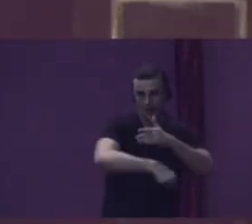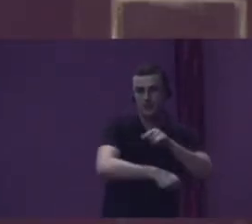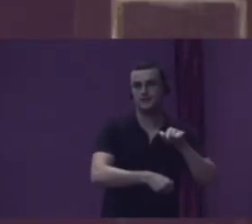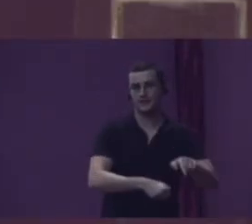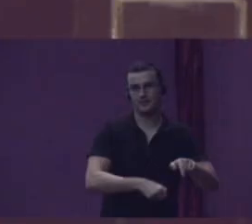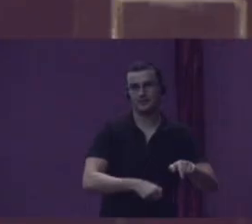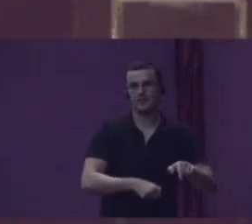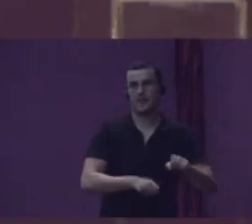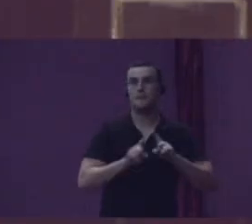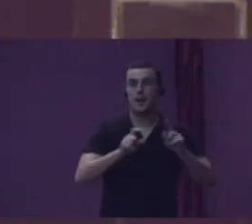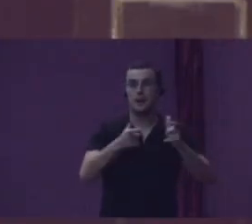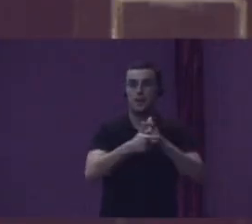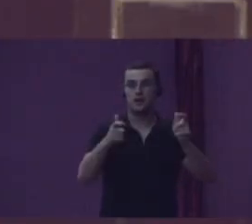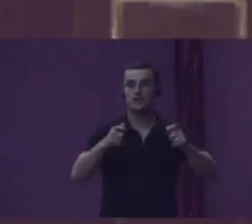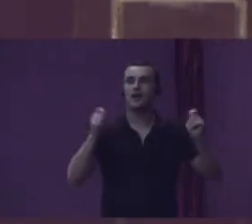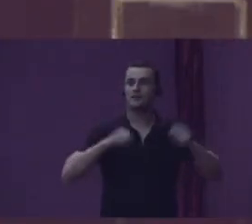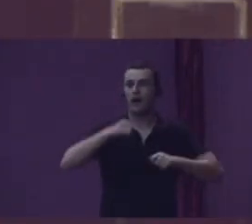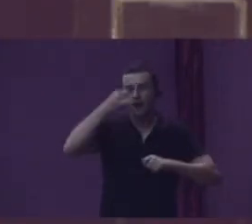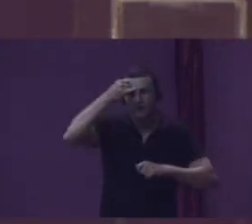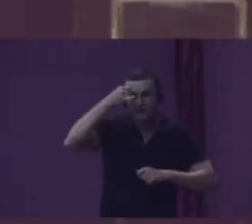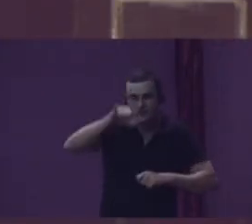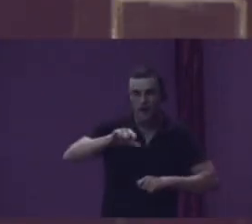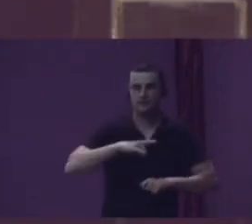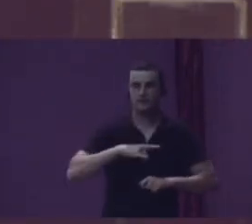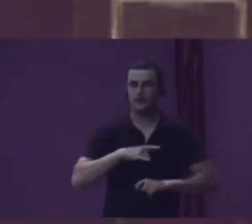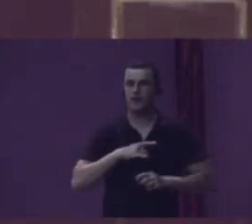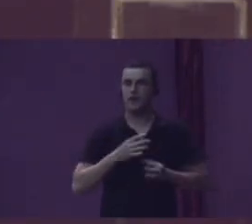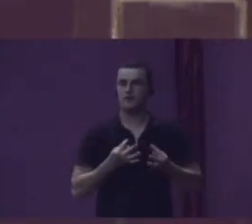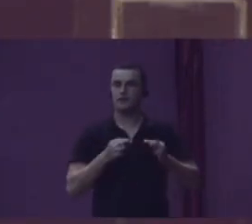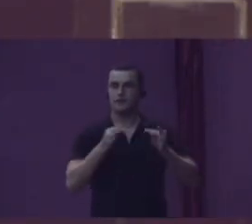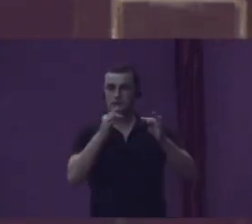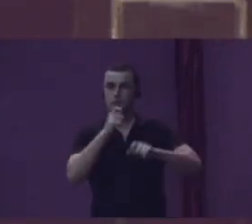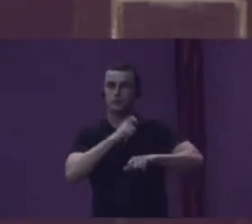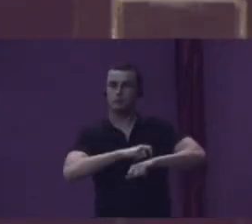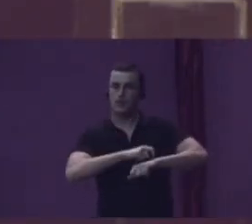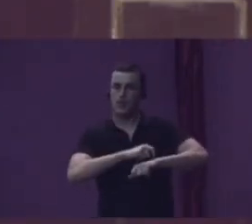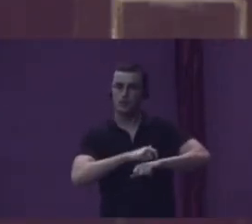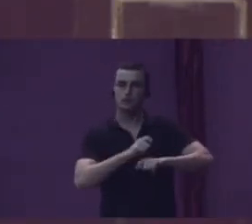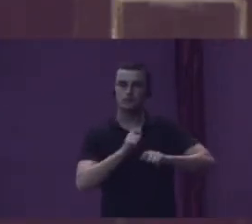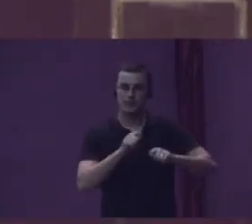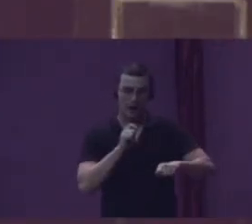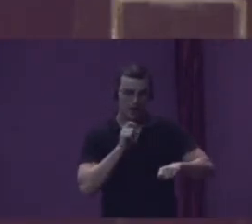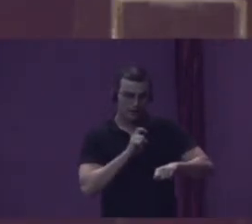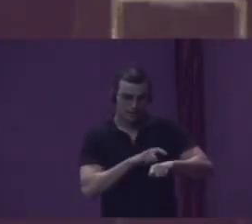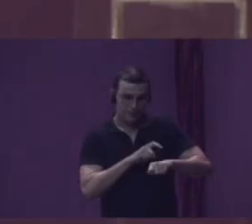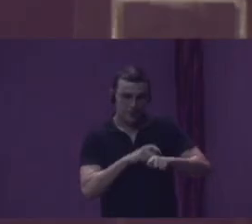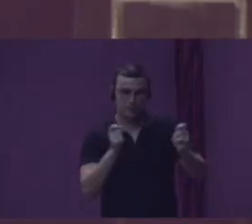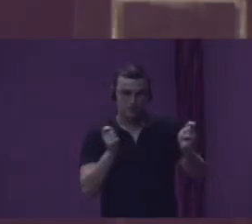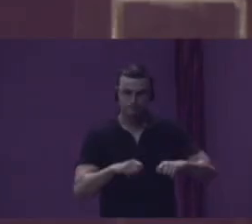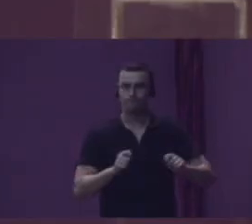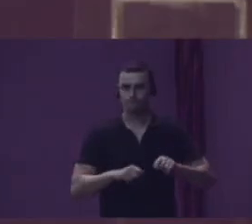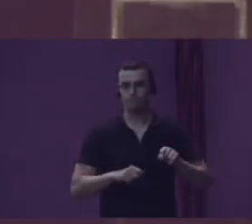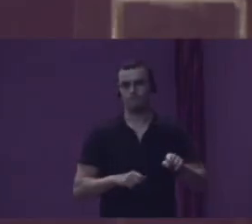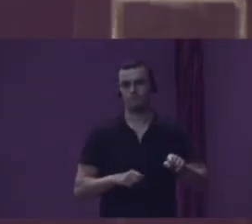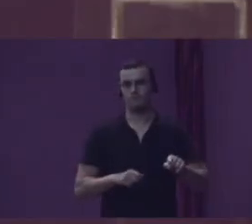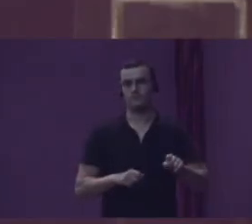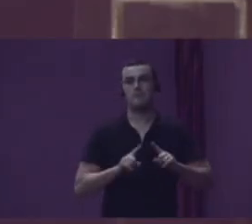medical treatment. So what is it that gets between women and the care that they need? It's these delays.